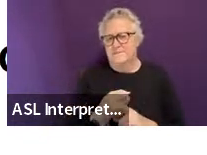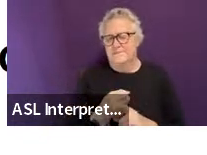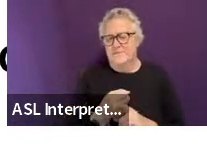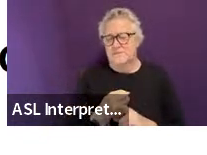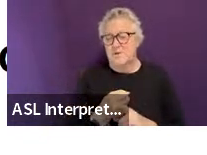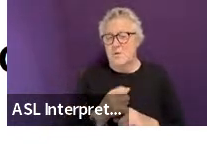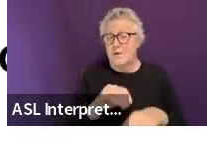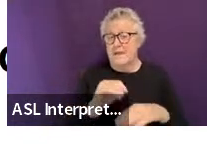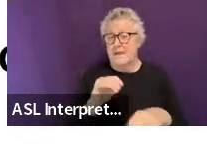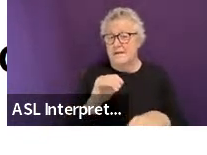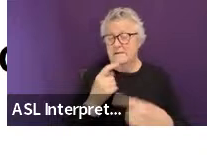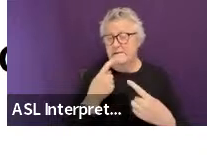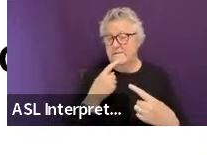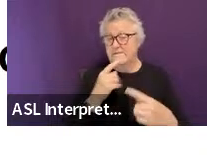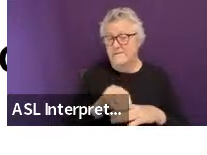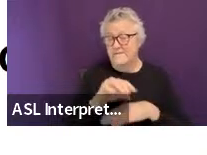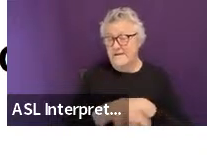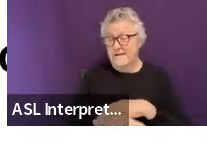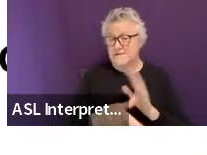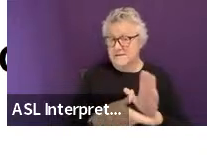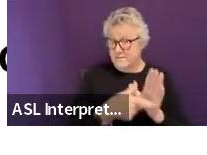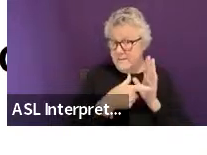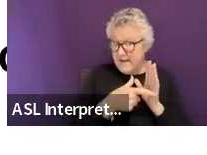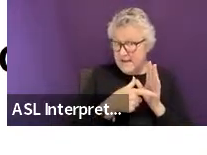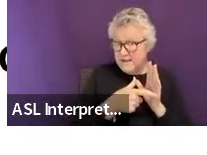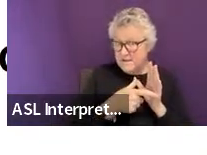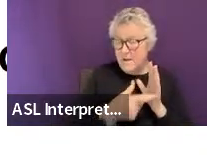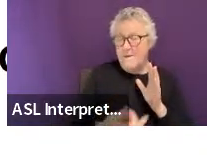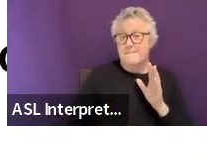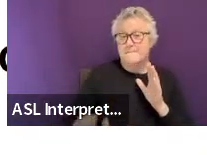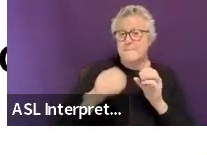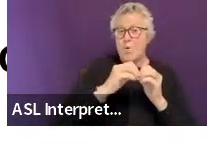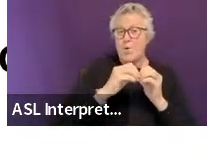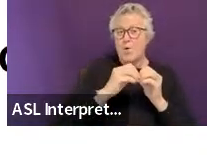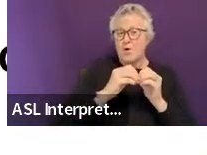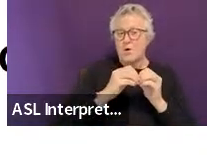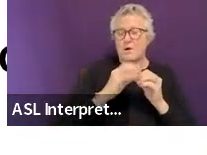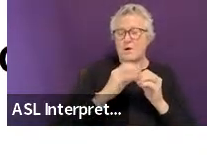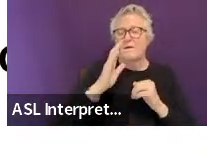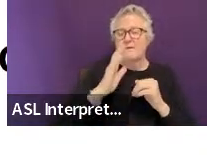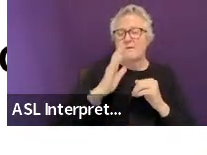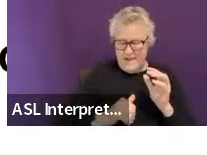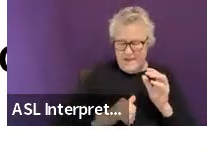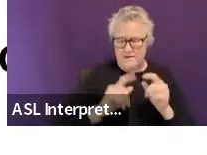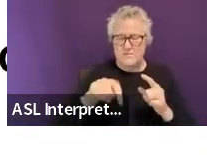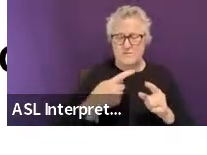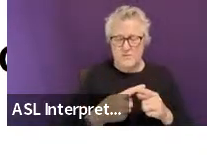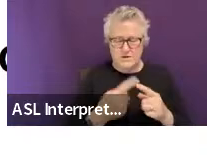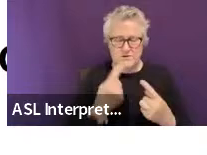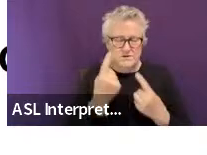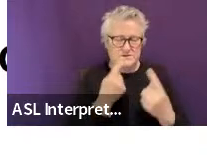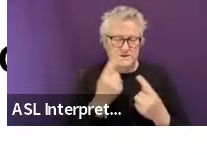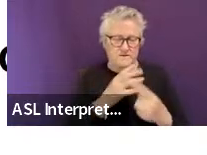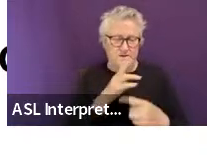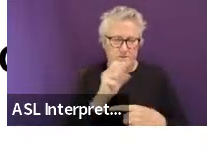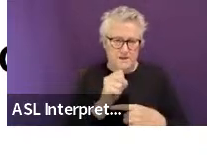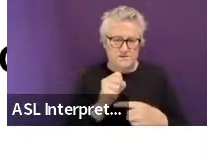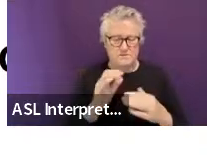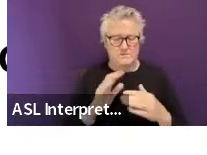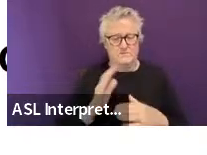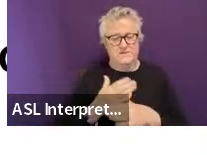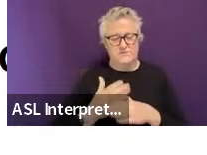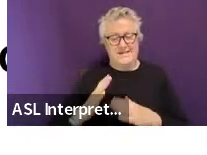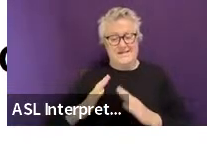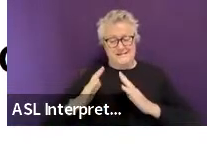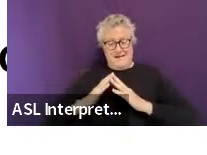demand for bus rapid transit options more when compared to the C-Tran express bus option between downtown Vancouver and downtown